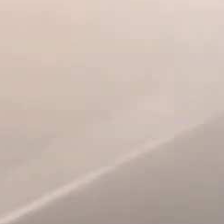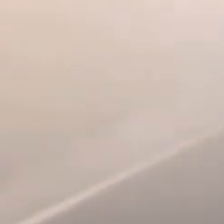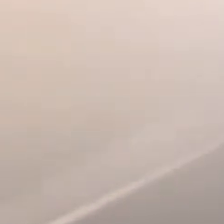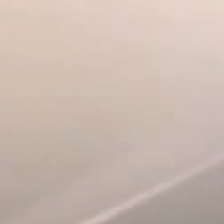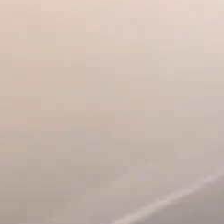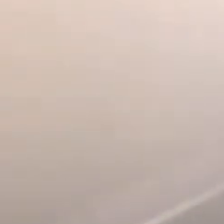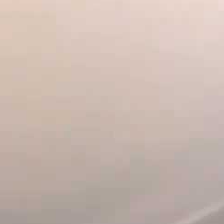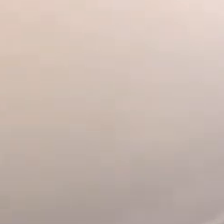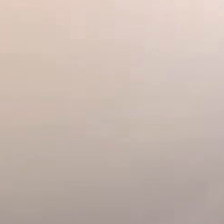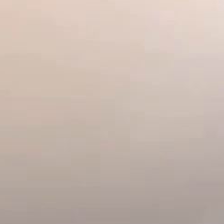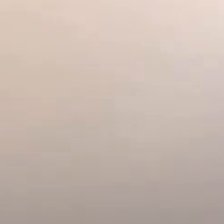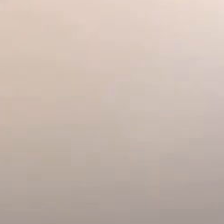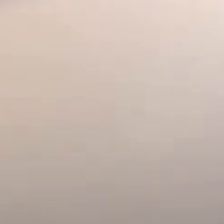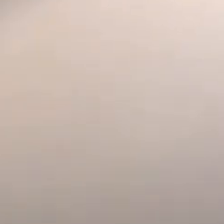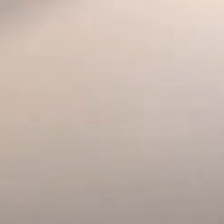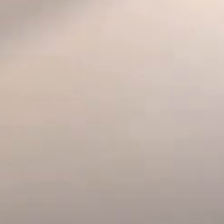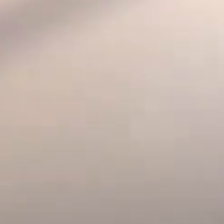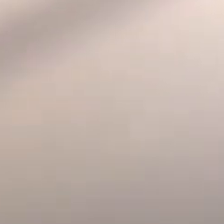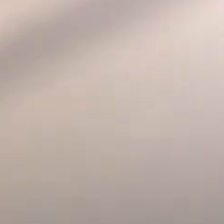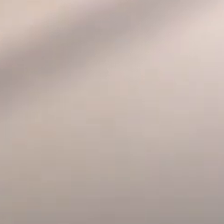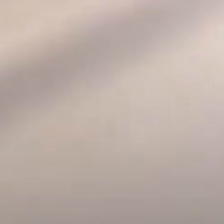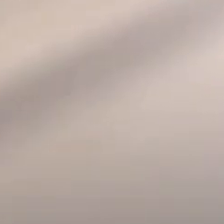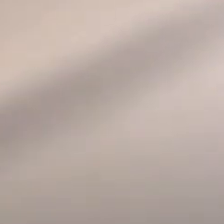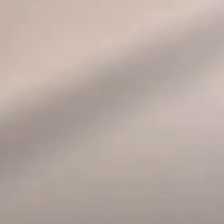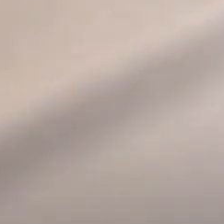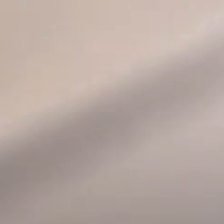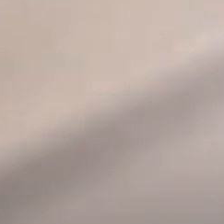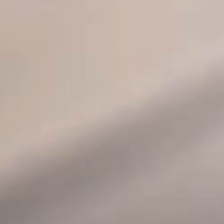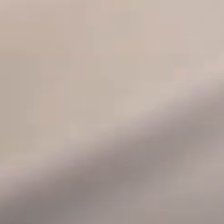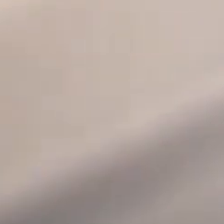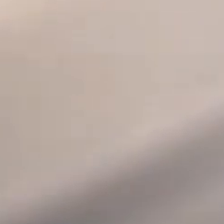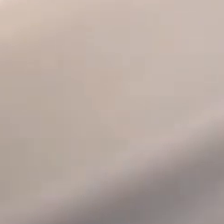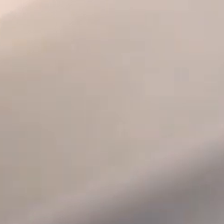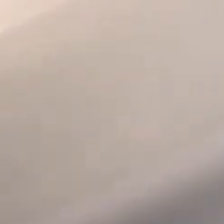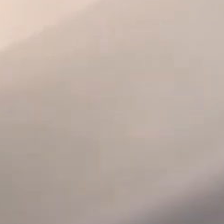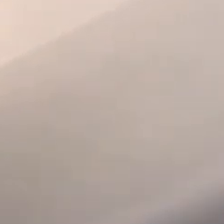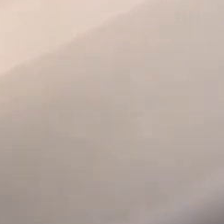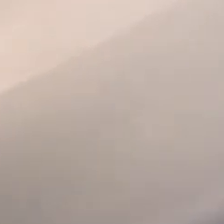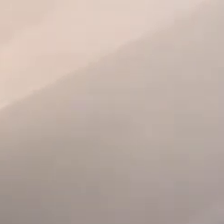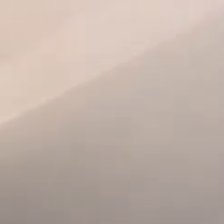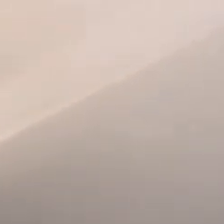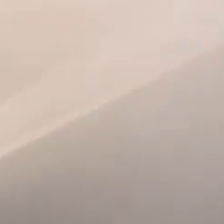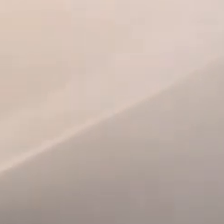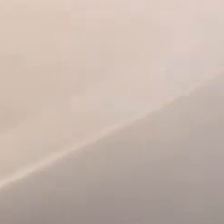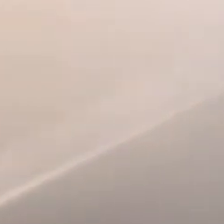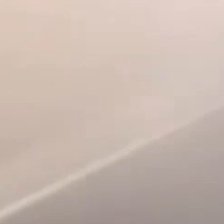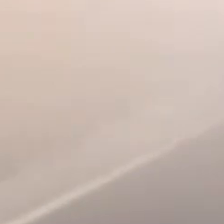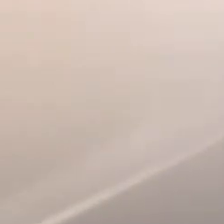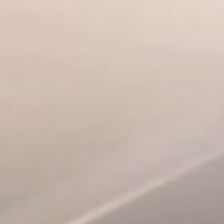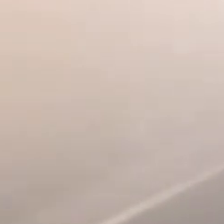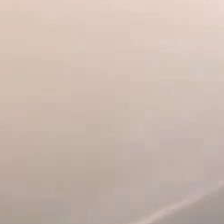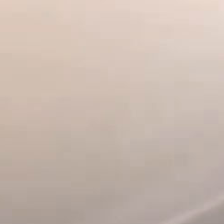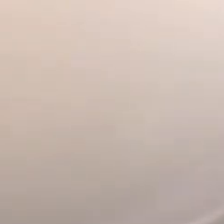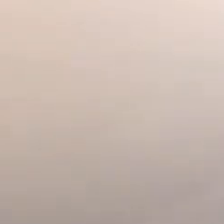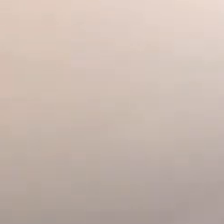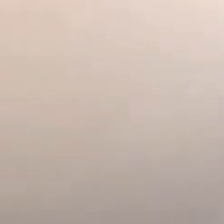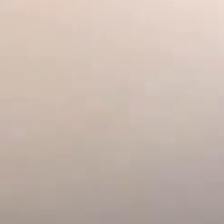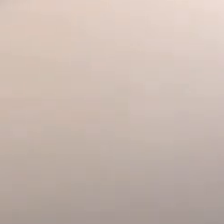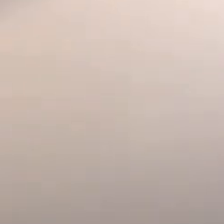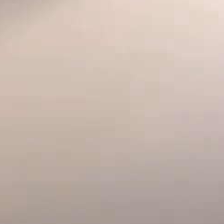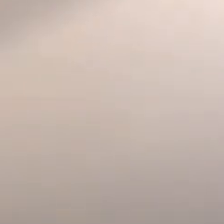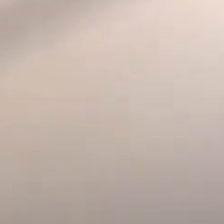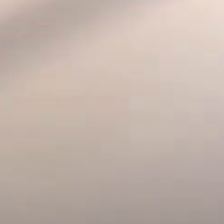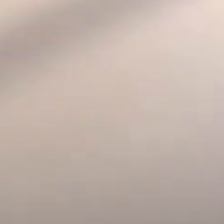Kaya para sa pinakasariwang balita, mag-subscribe kayo sa aming YouTube channel. Para sa mga kapuso abroad, pwede nyo rin